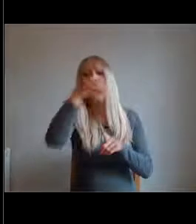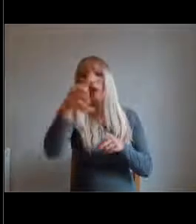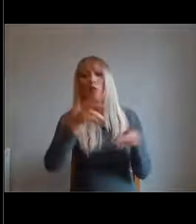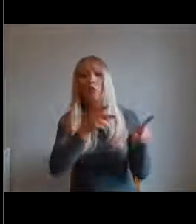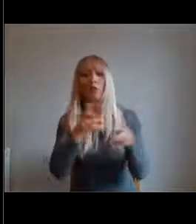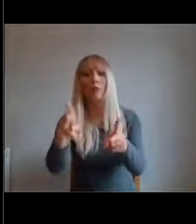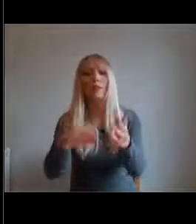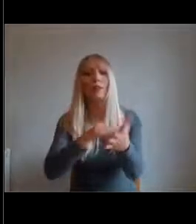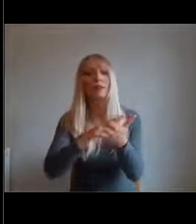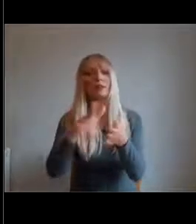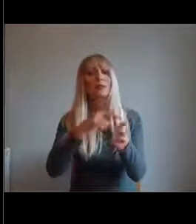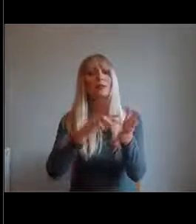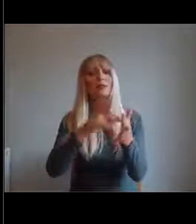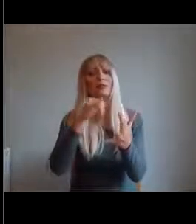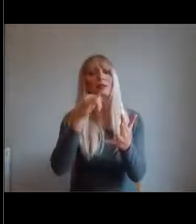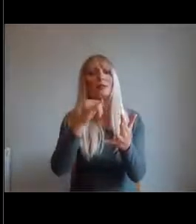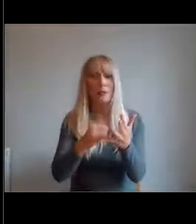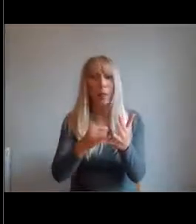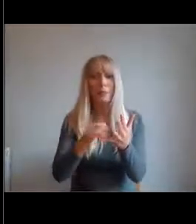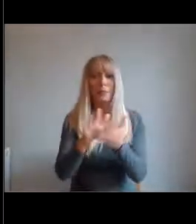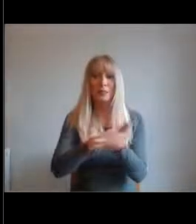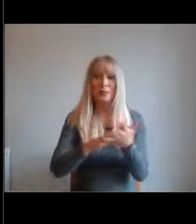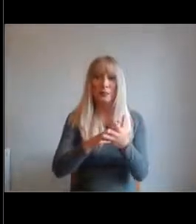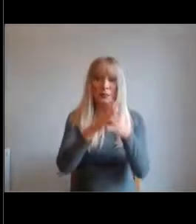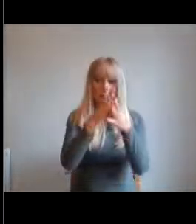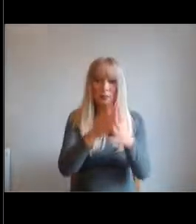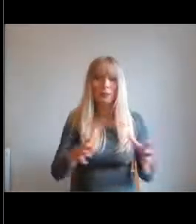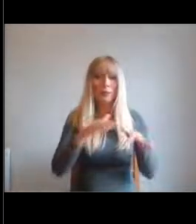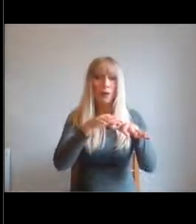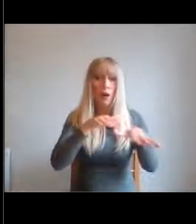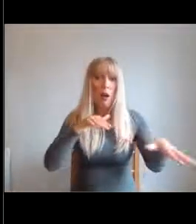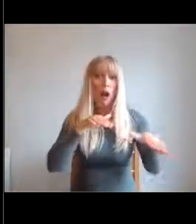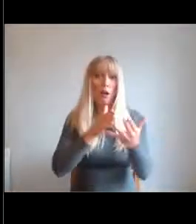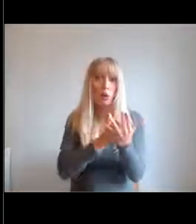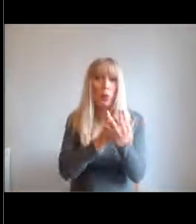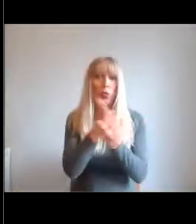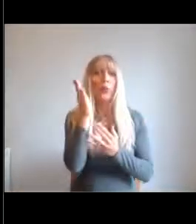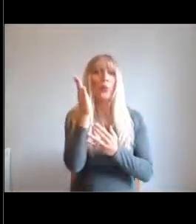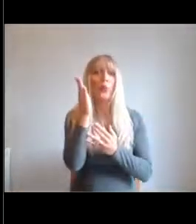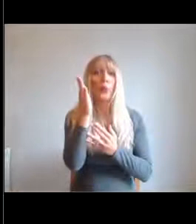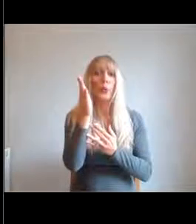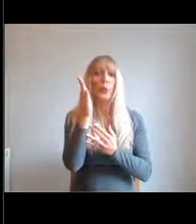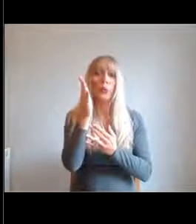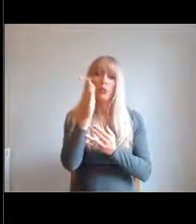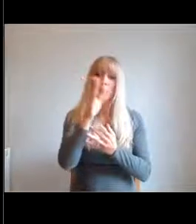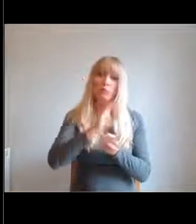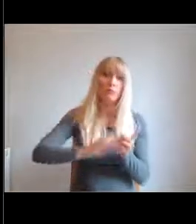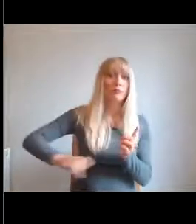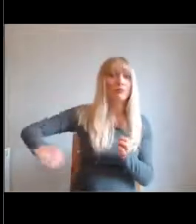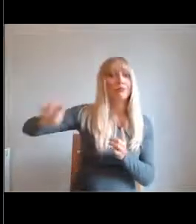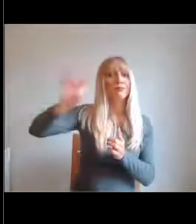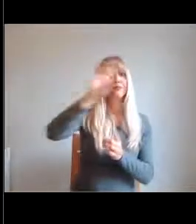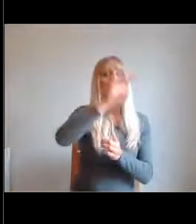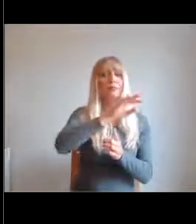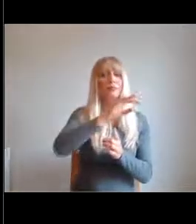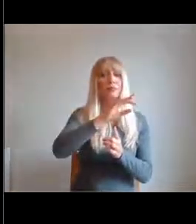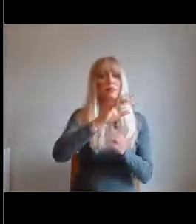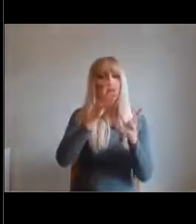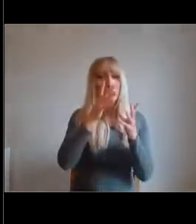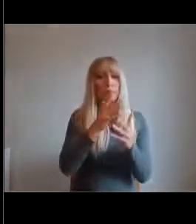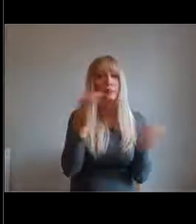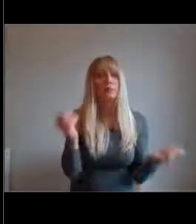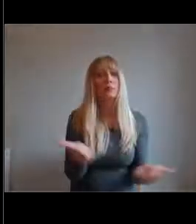double road capacity across the river east of London, boosting local, regional and national economies, while offering